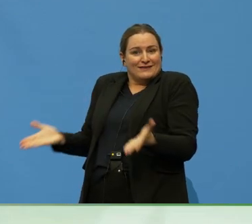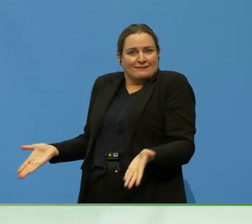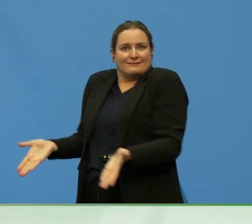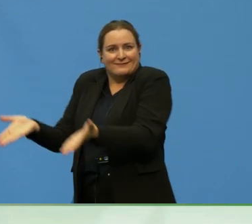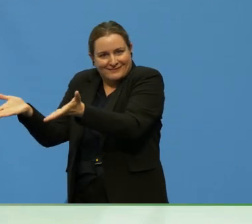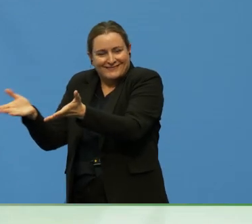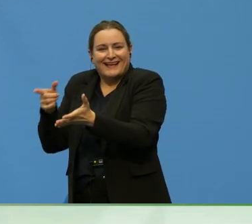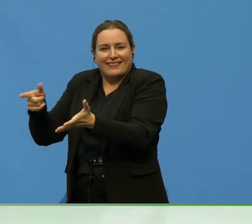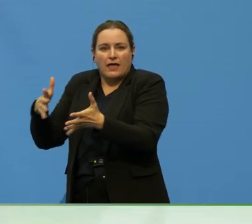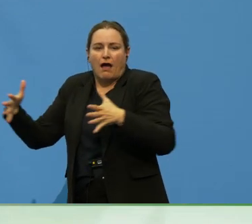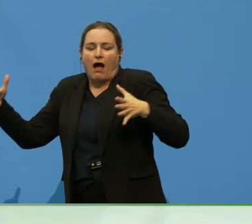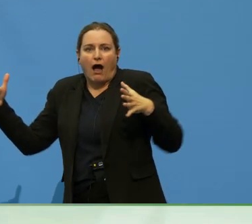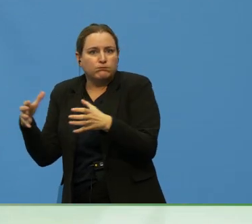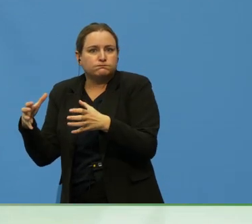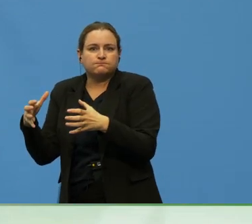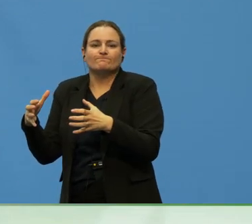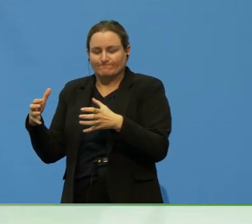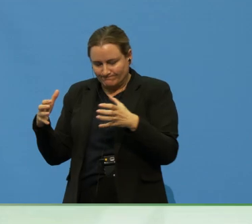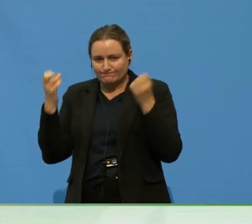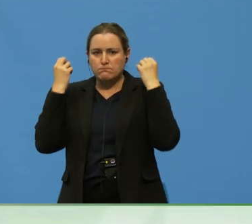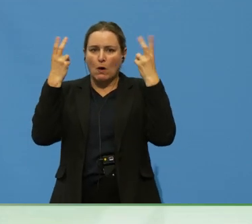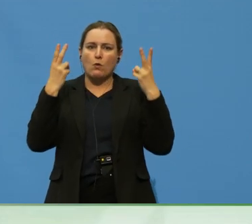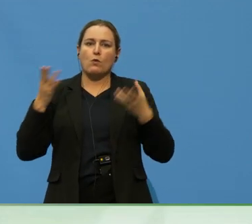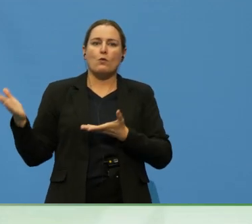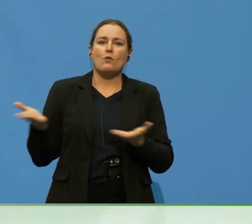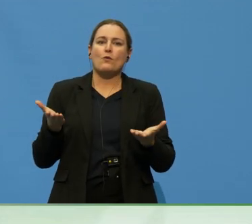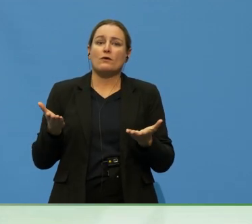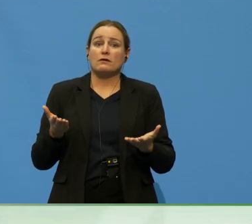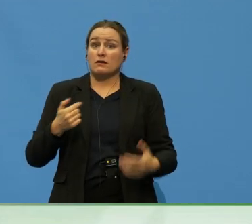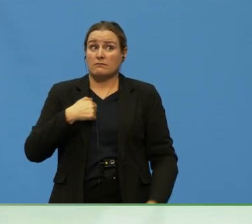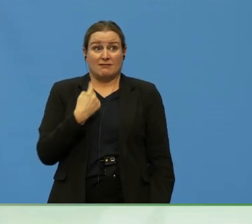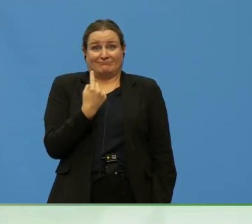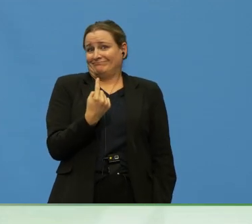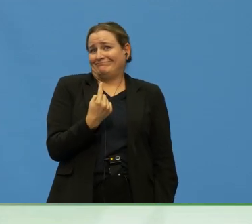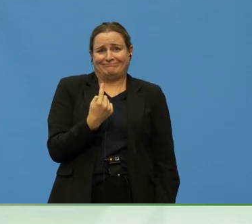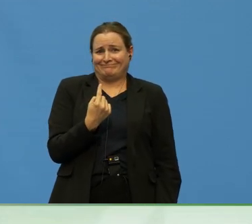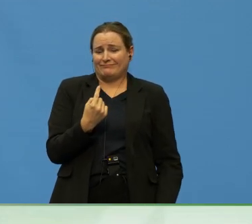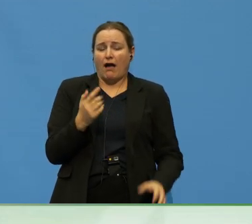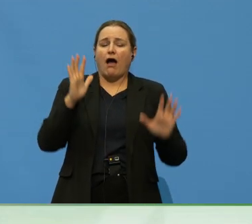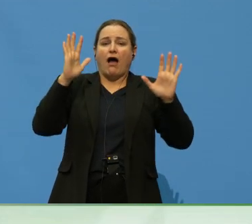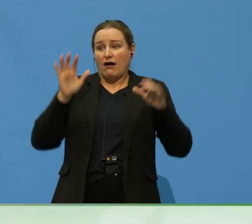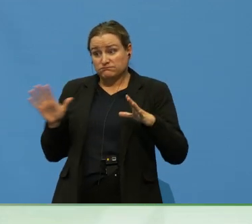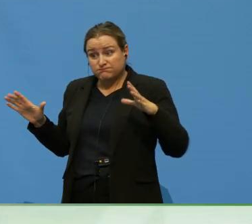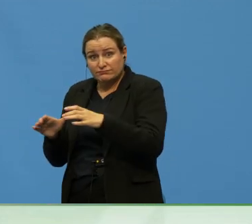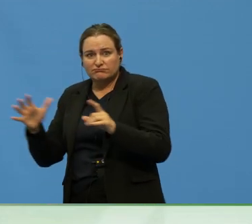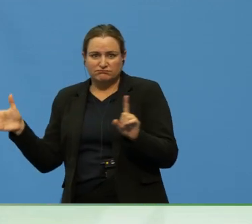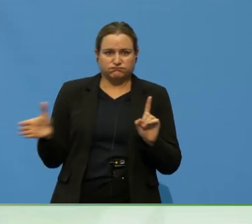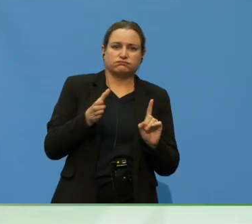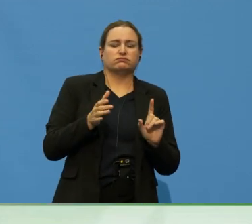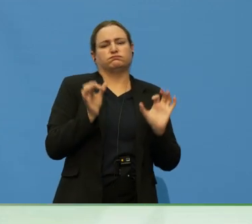came together, and without that coming together, we wouldn't have got this across the finish line. Michael, can